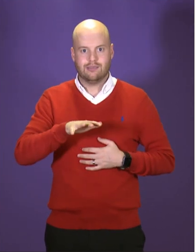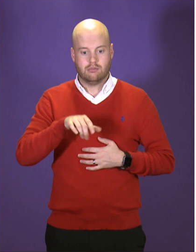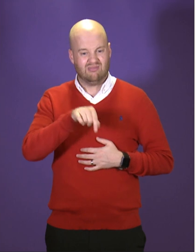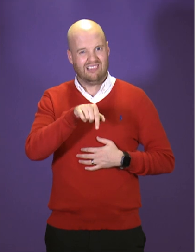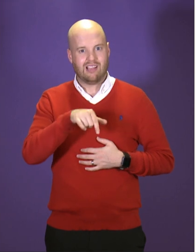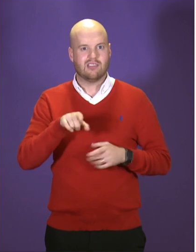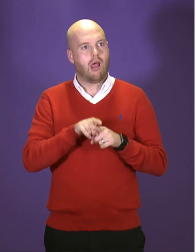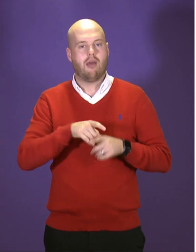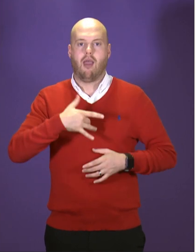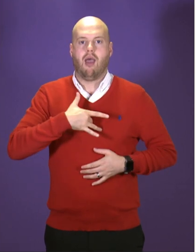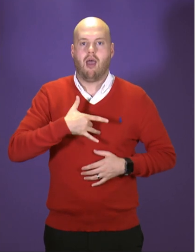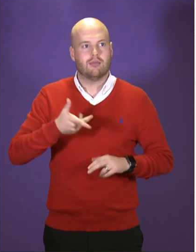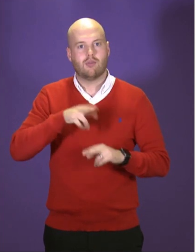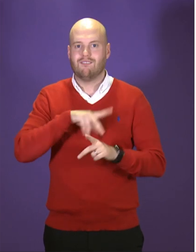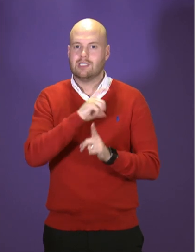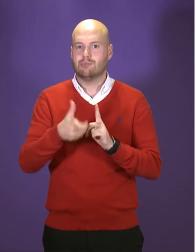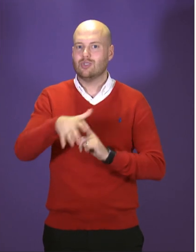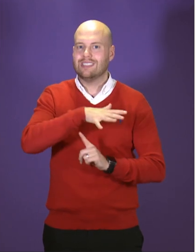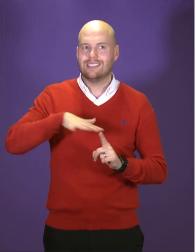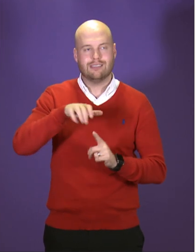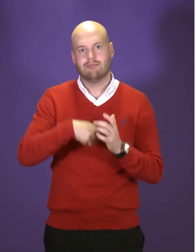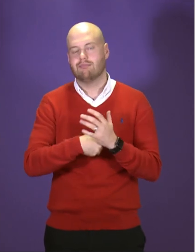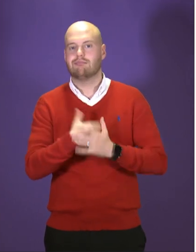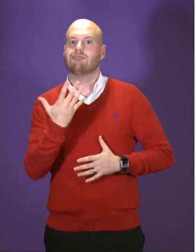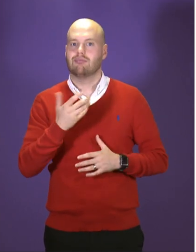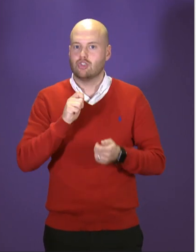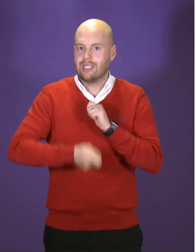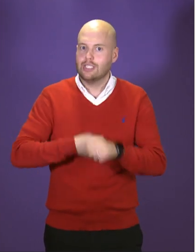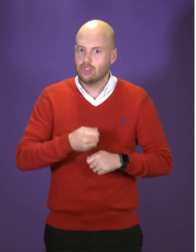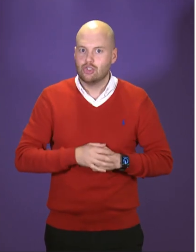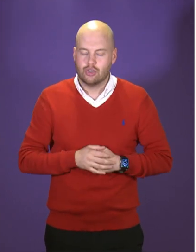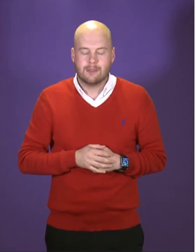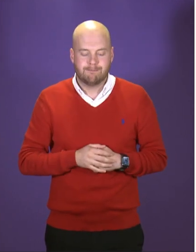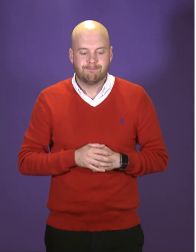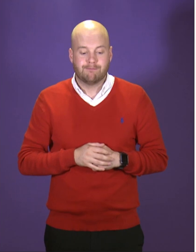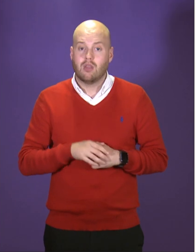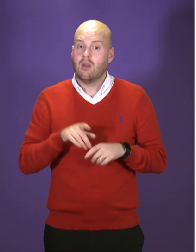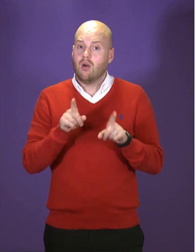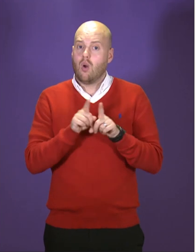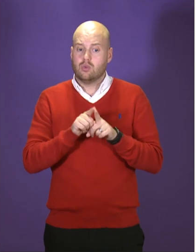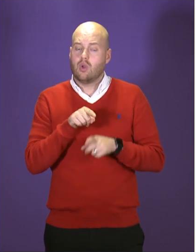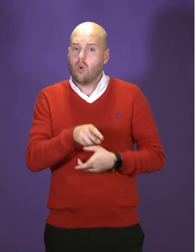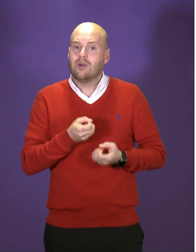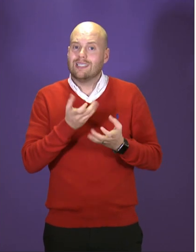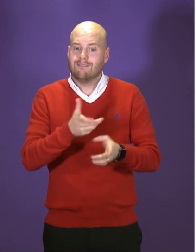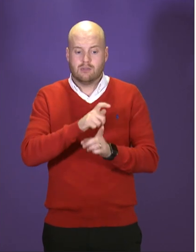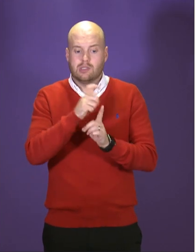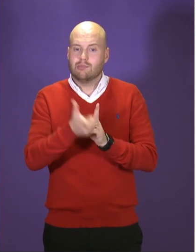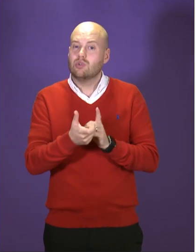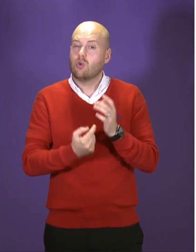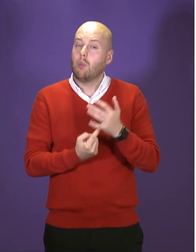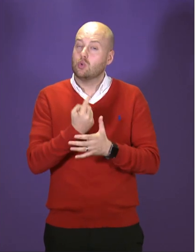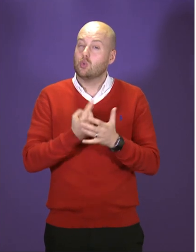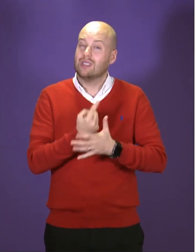so, and through giving young people and local communities a space to shape their own ideas and events, using those wonderful